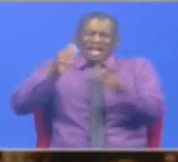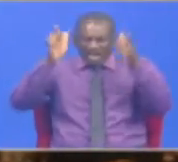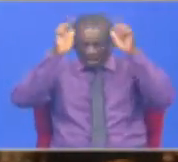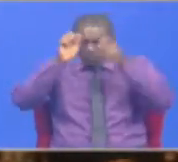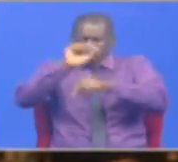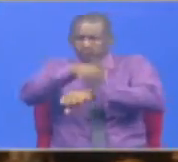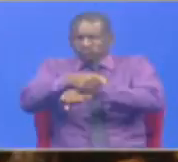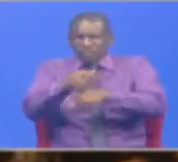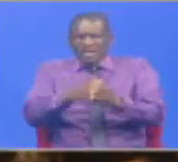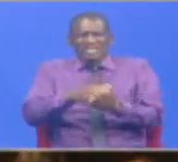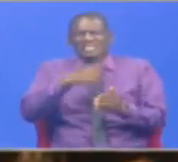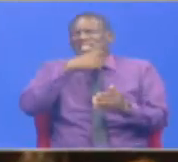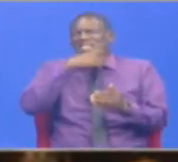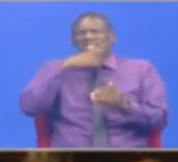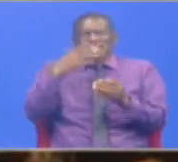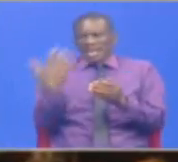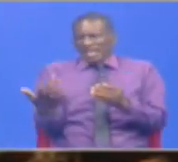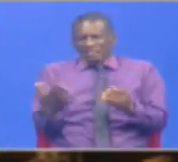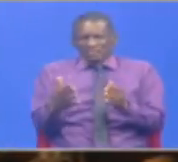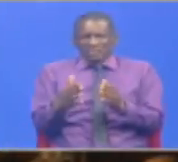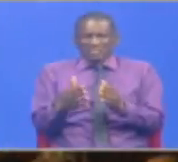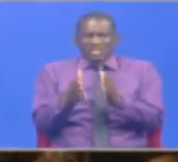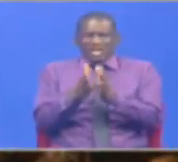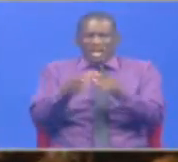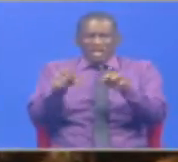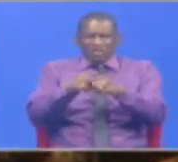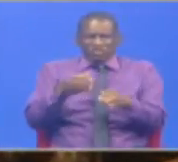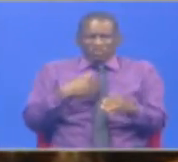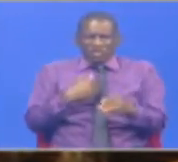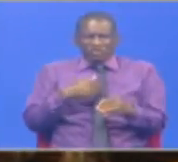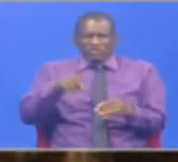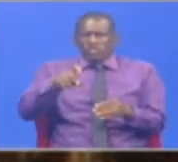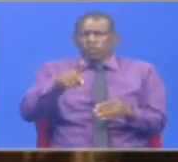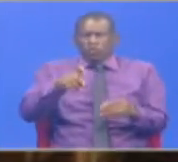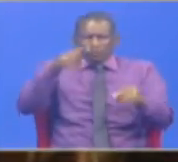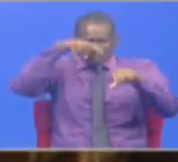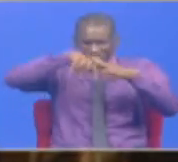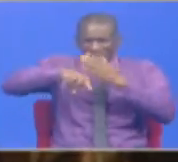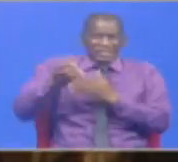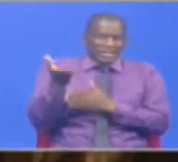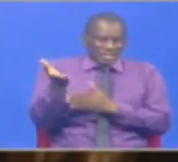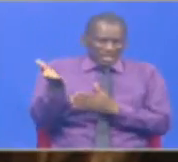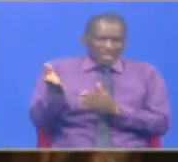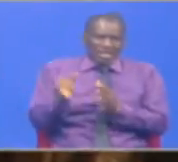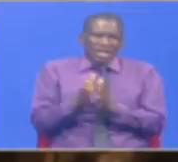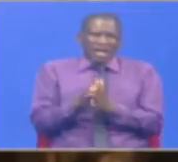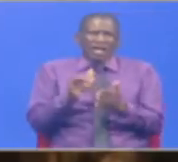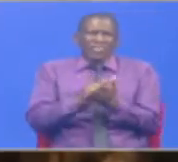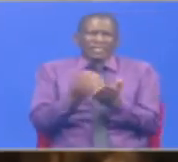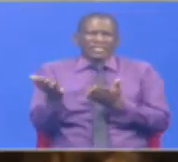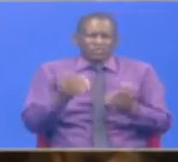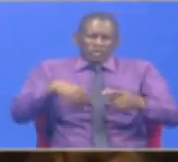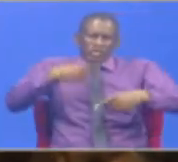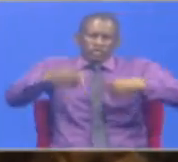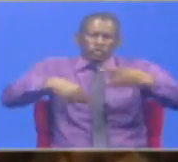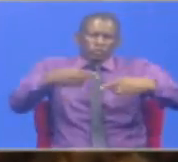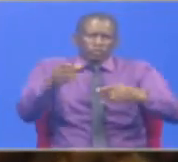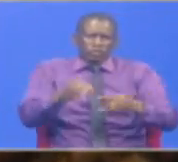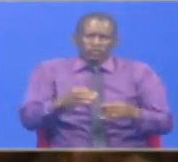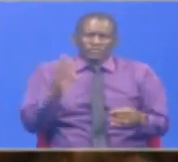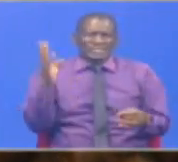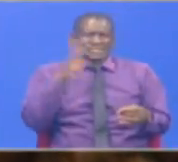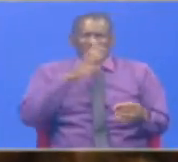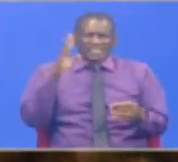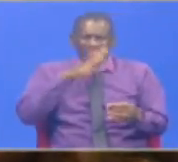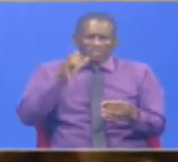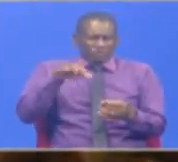and also wet leaves. Also, we have the worms inside the beds, and that is where the process of decomposition of